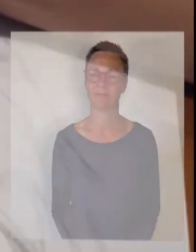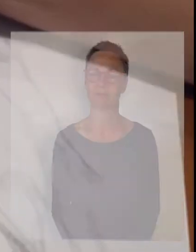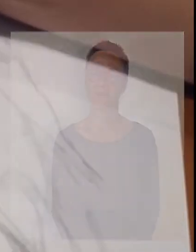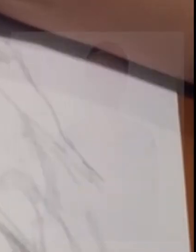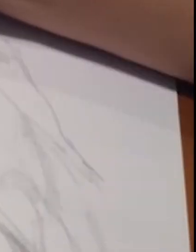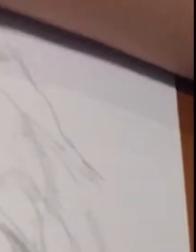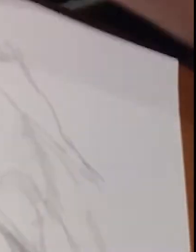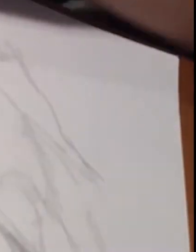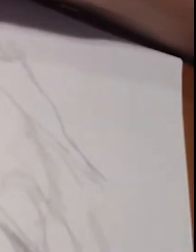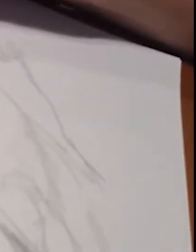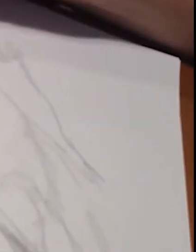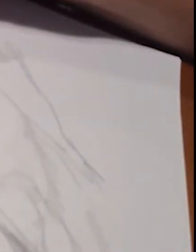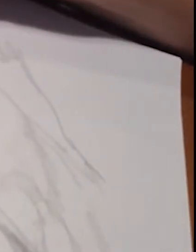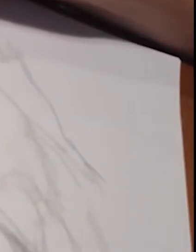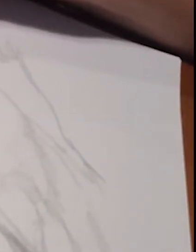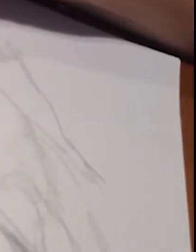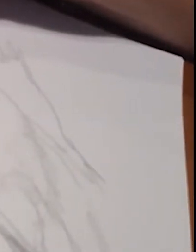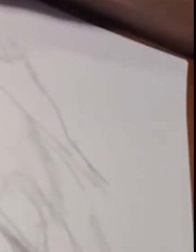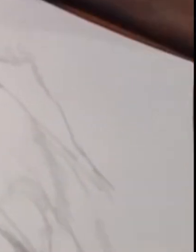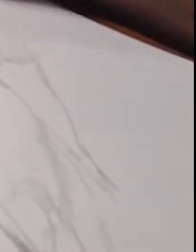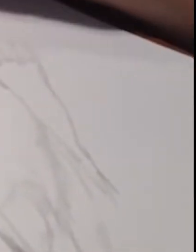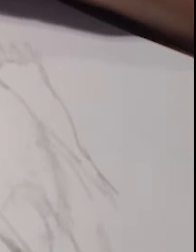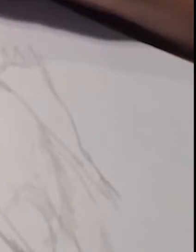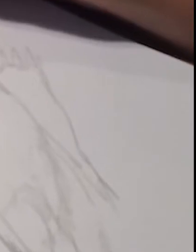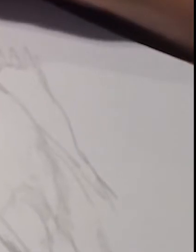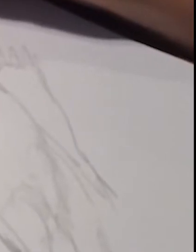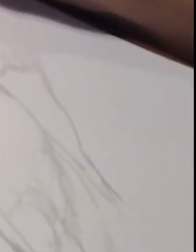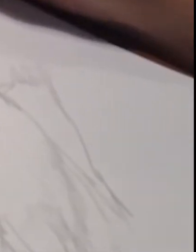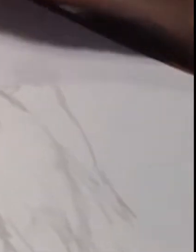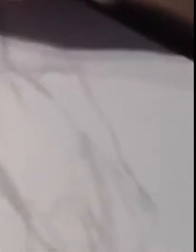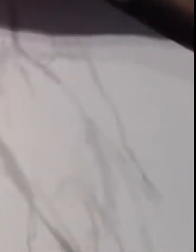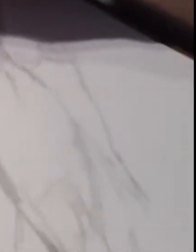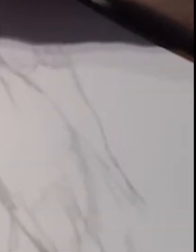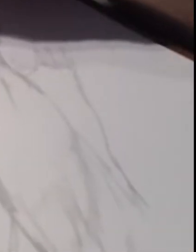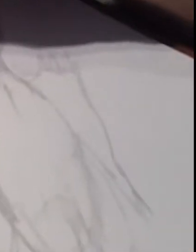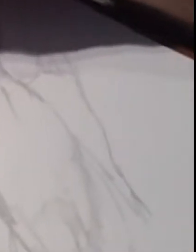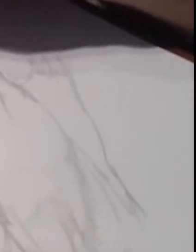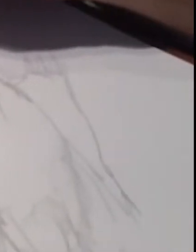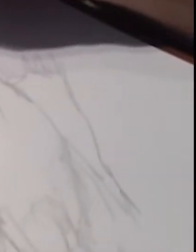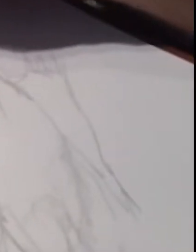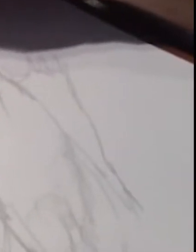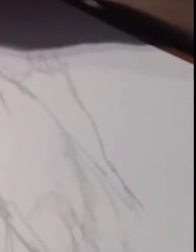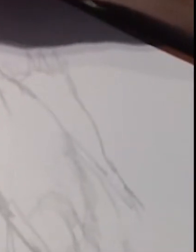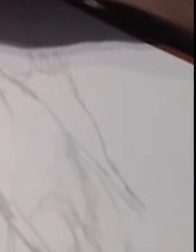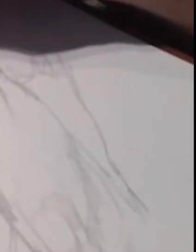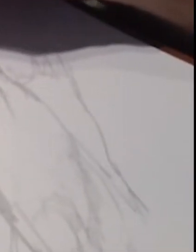And some birds flying around.